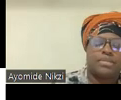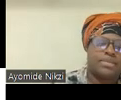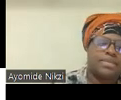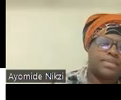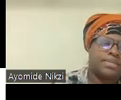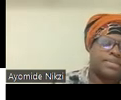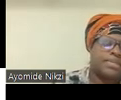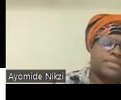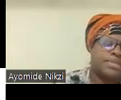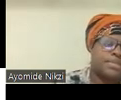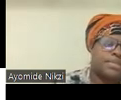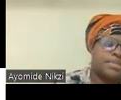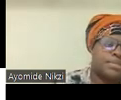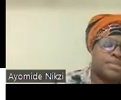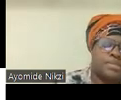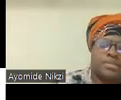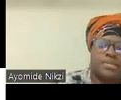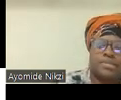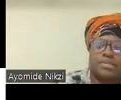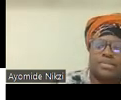to NAPOL meeting. We,